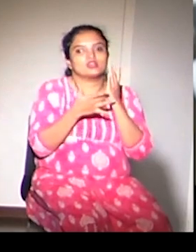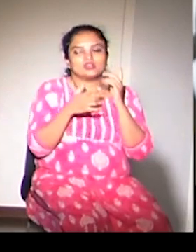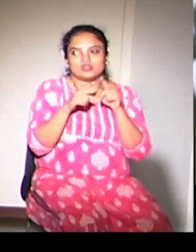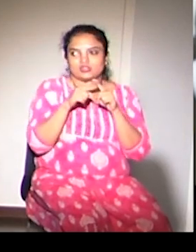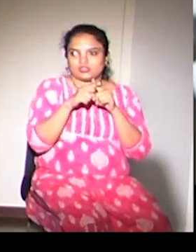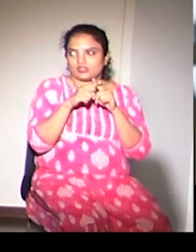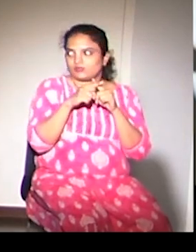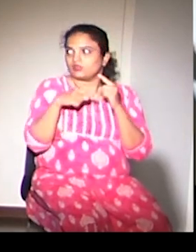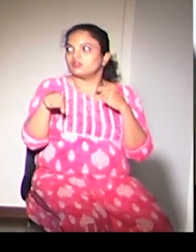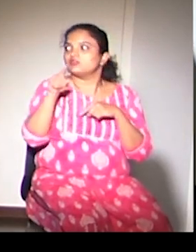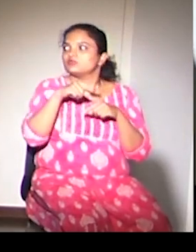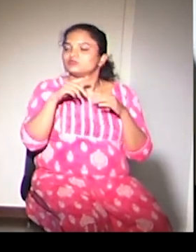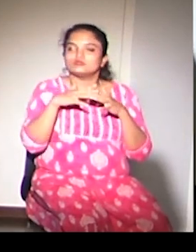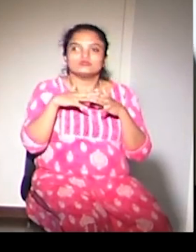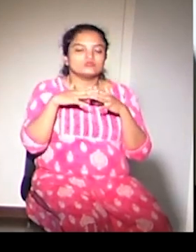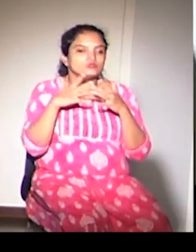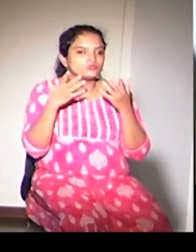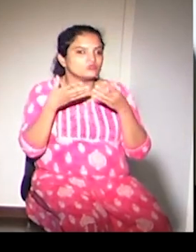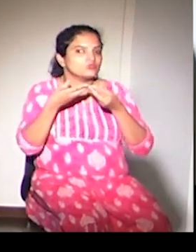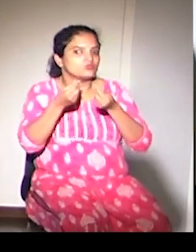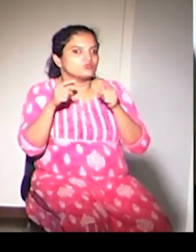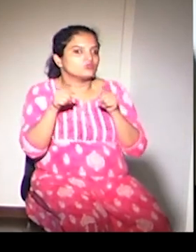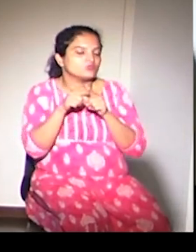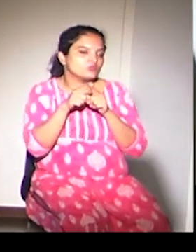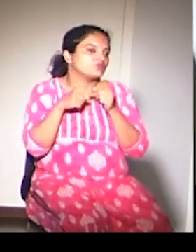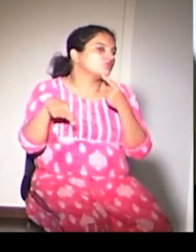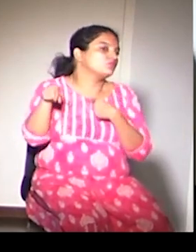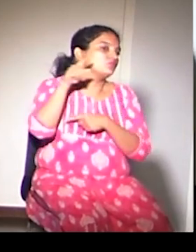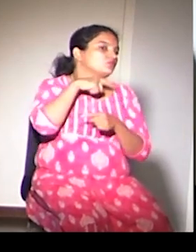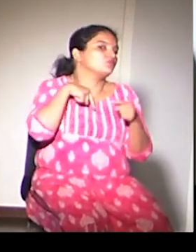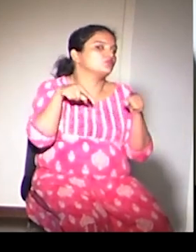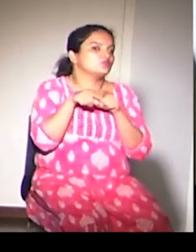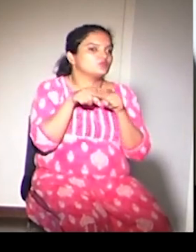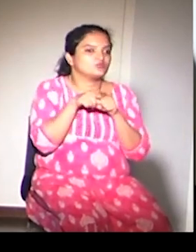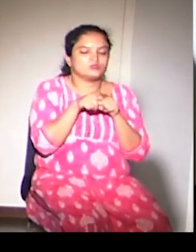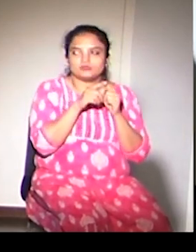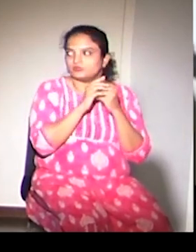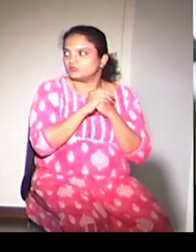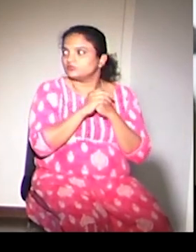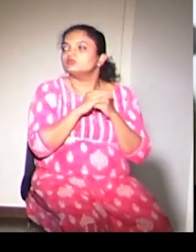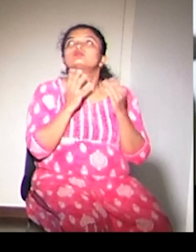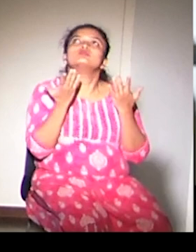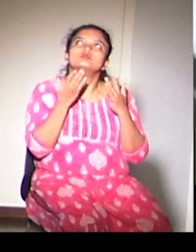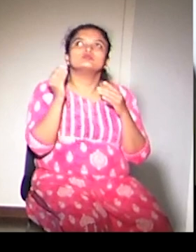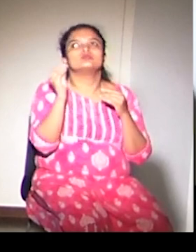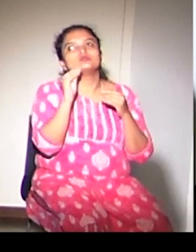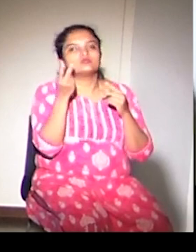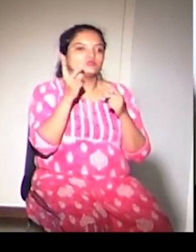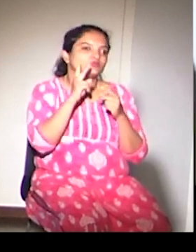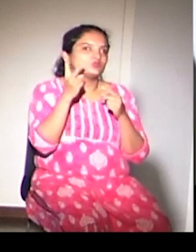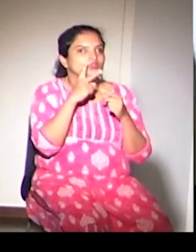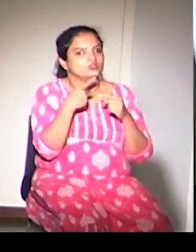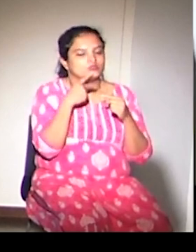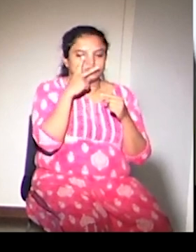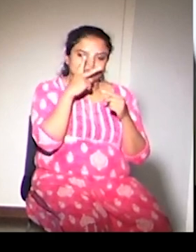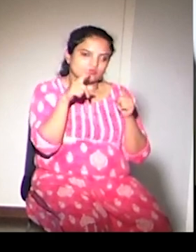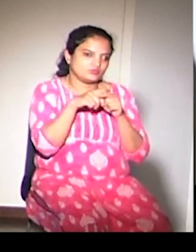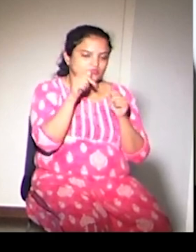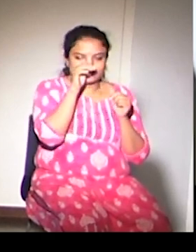mosaic tiles from the Mughal period are made of fritware. But you see both in